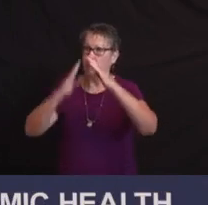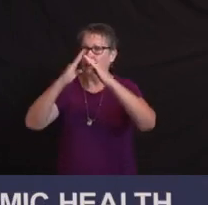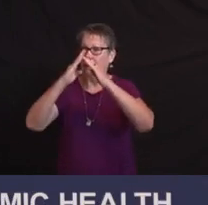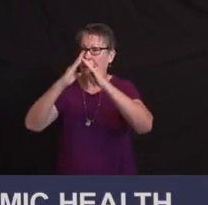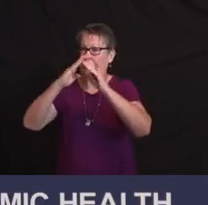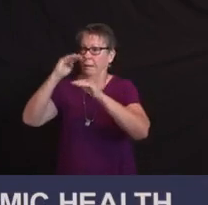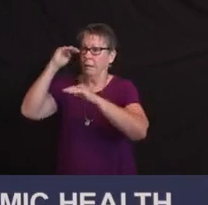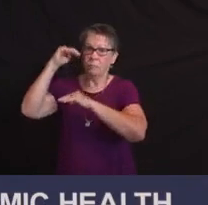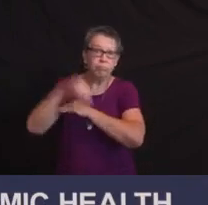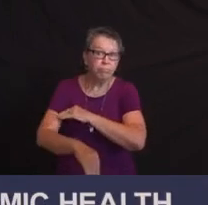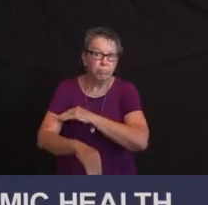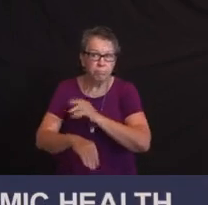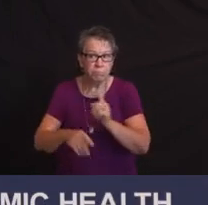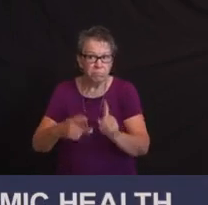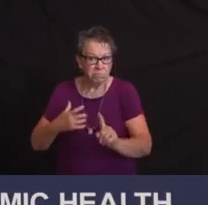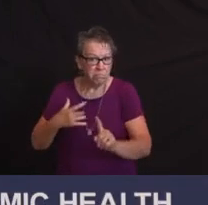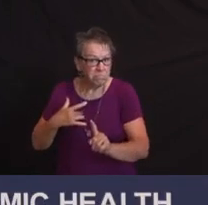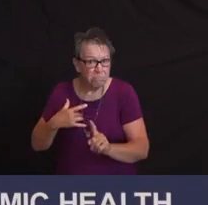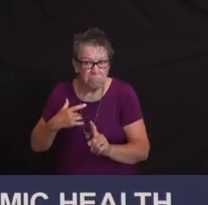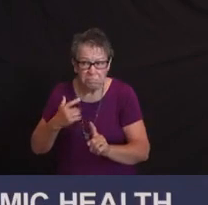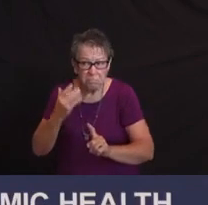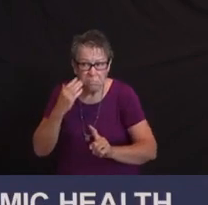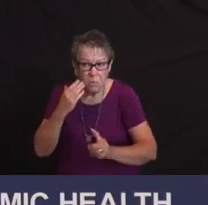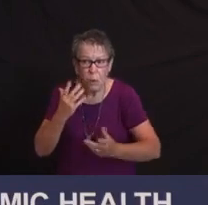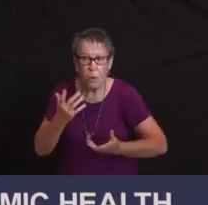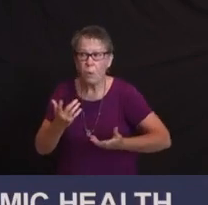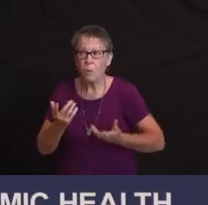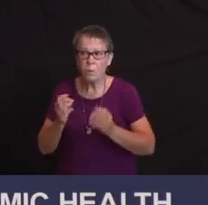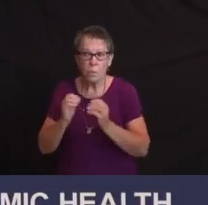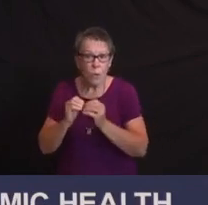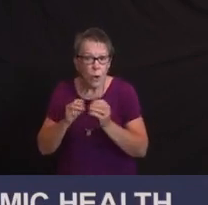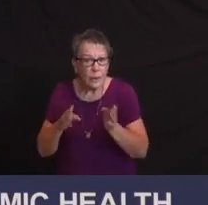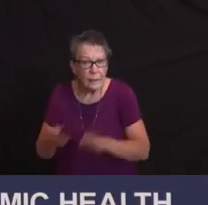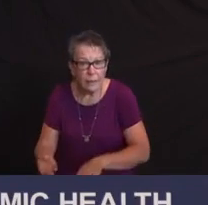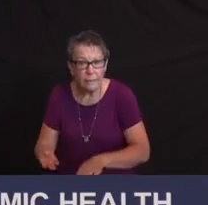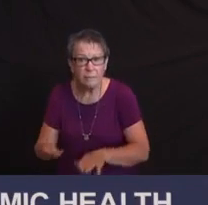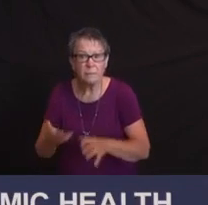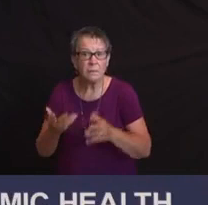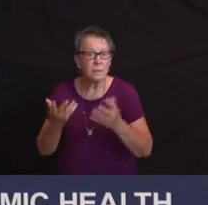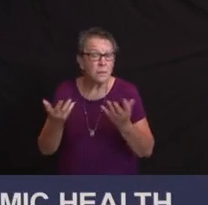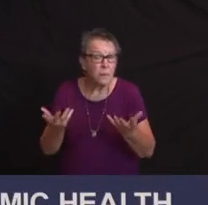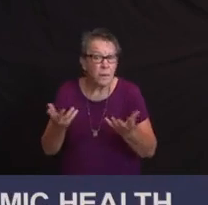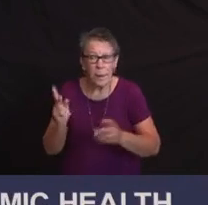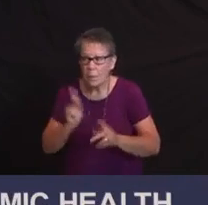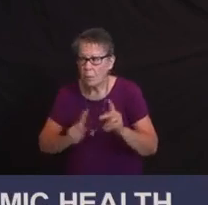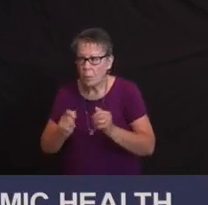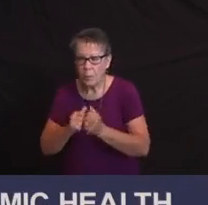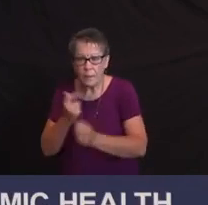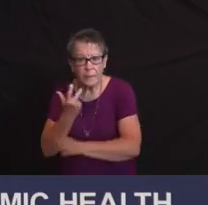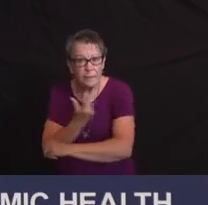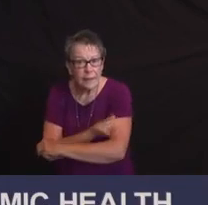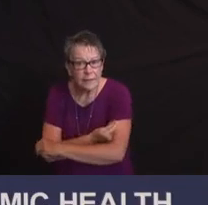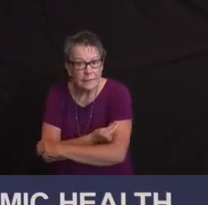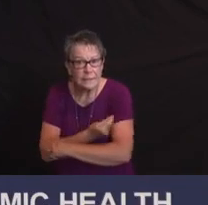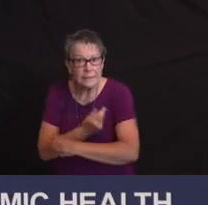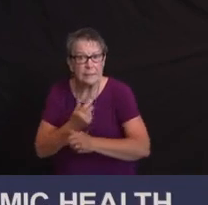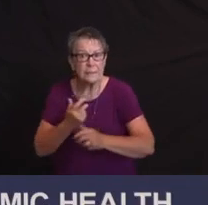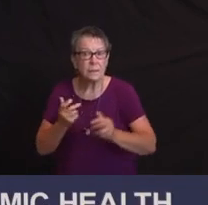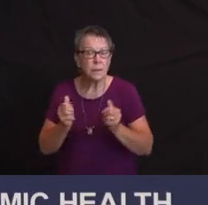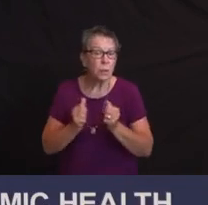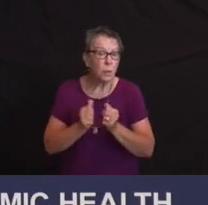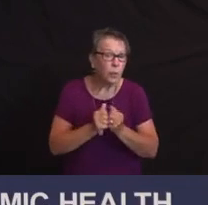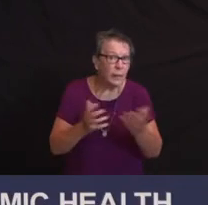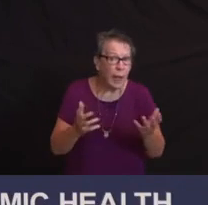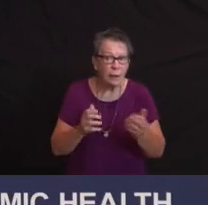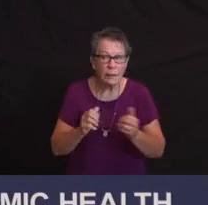Are there any differences for vaccinated and unvaccinated people? There's quite a lot of events, concerts, festivals this